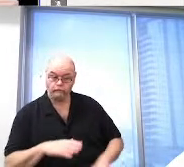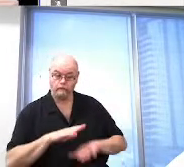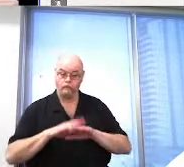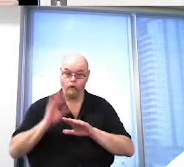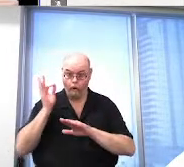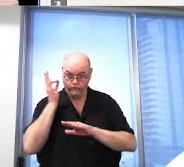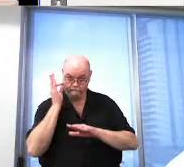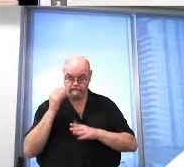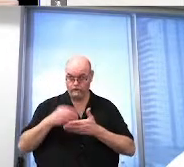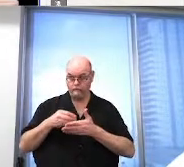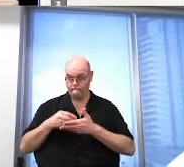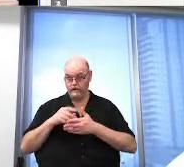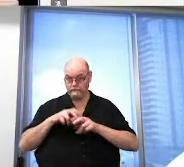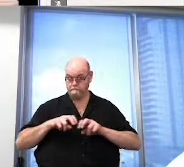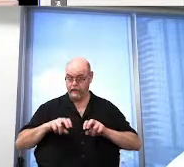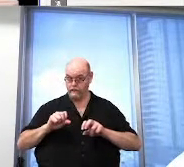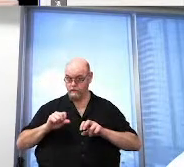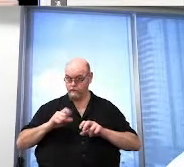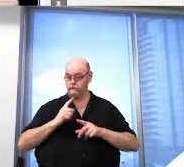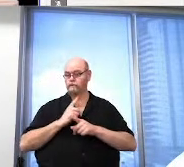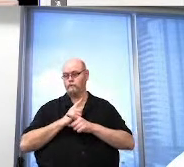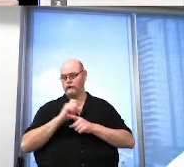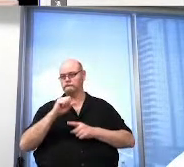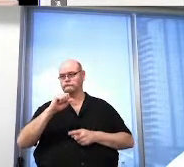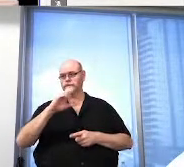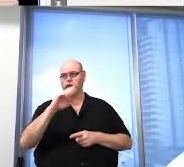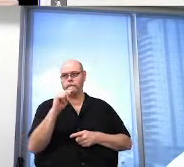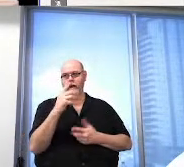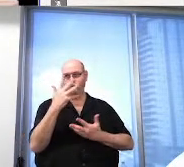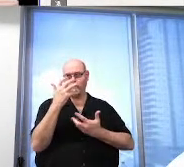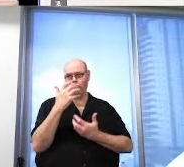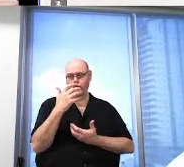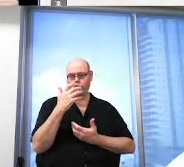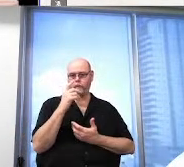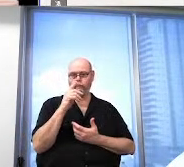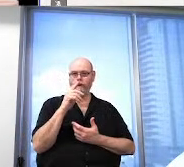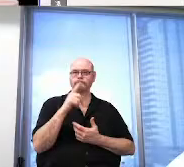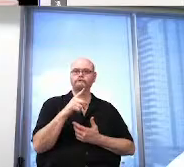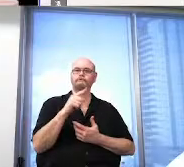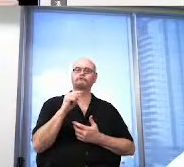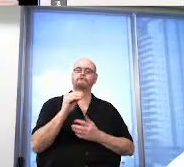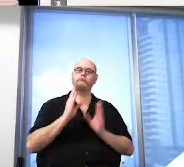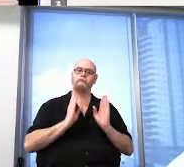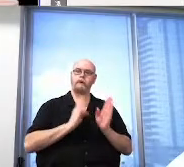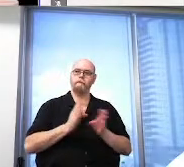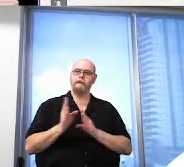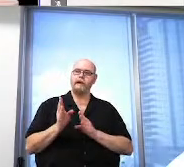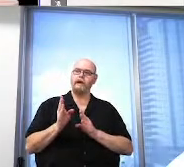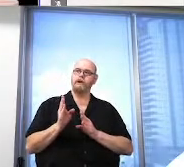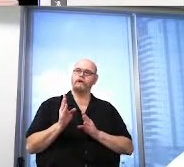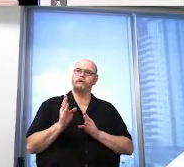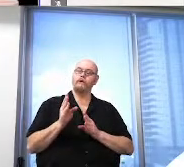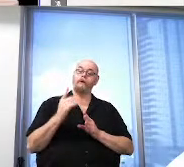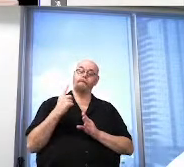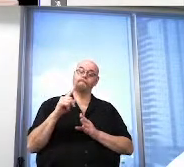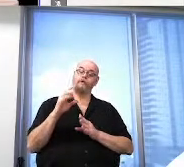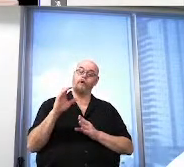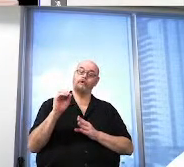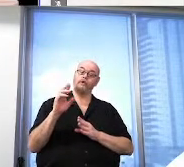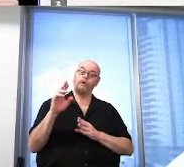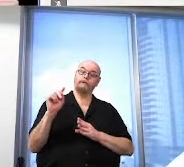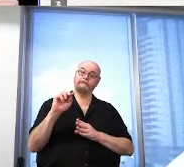make, you're on the federal funds panel, is that right? Yeah, that is correct. Okay. What I would like you to prepare is in